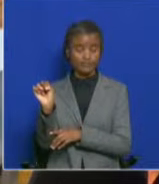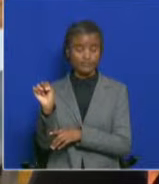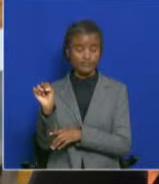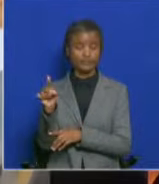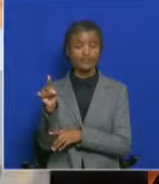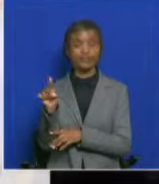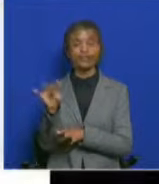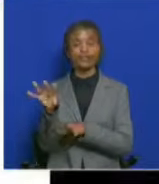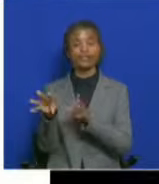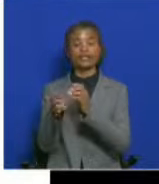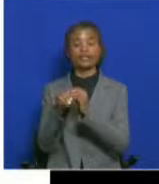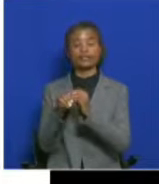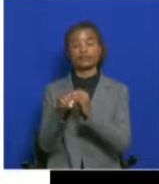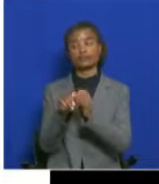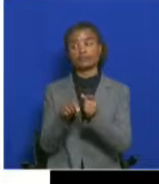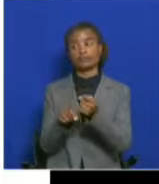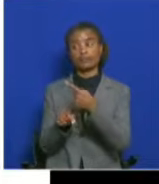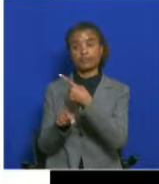Abramji going to get,